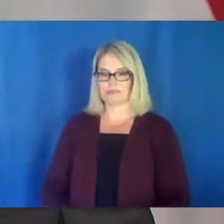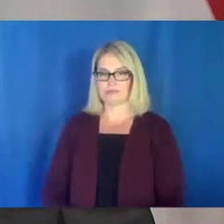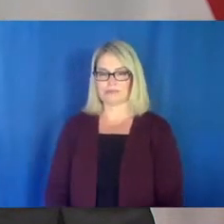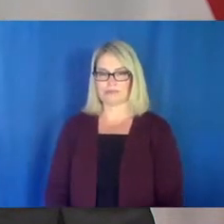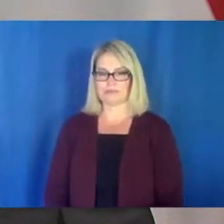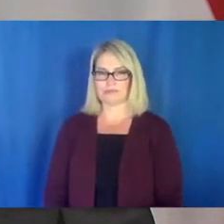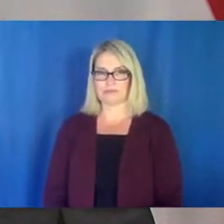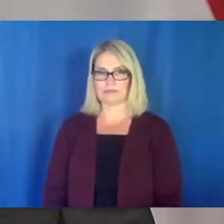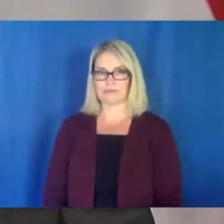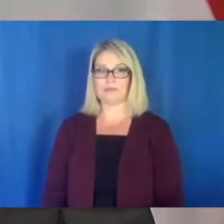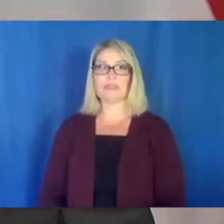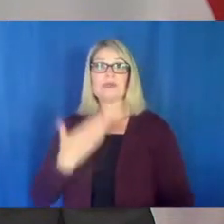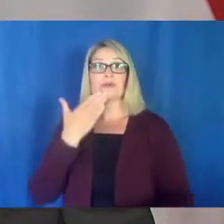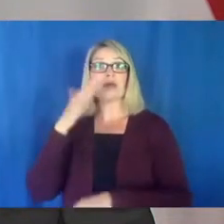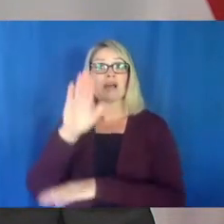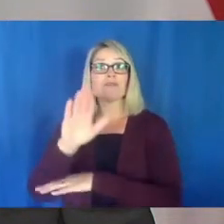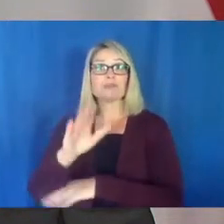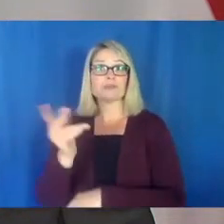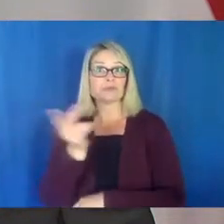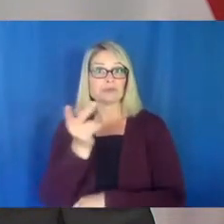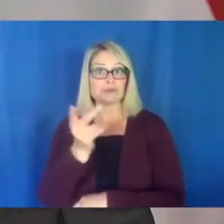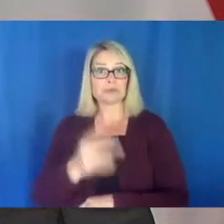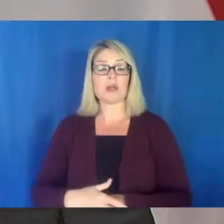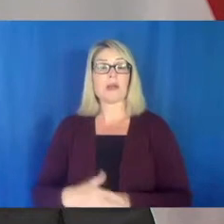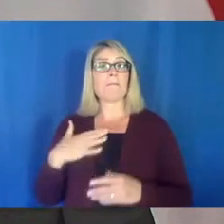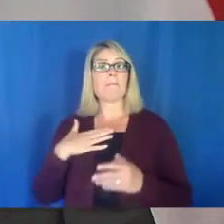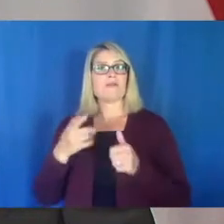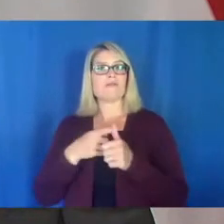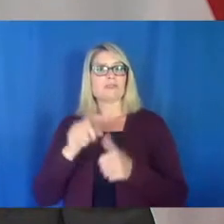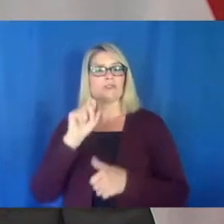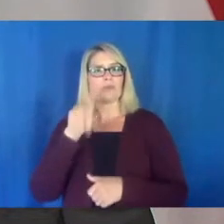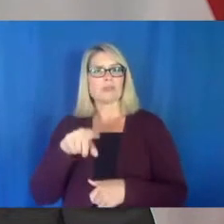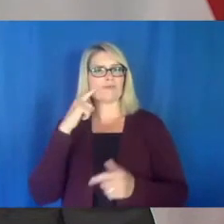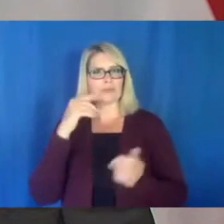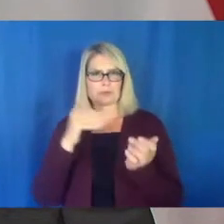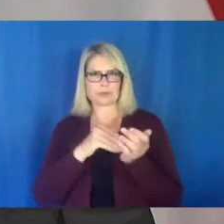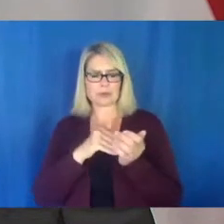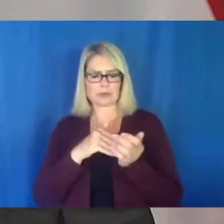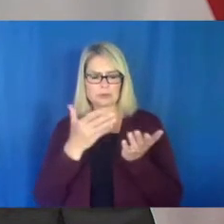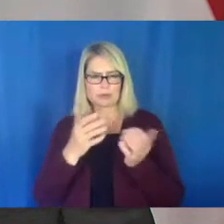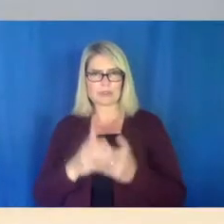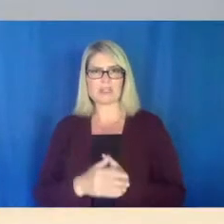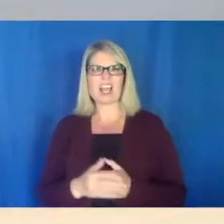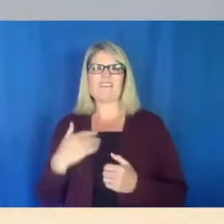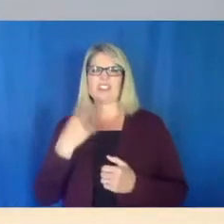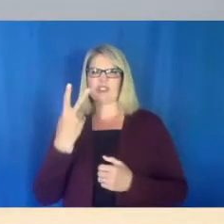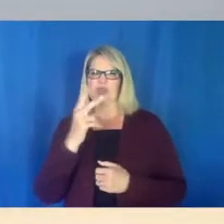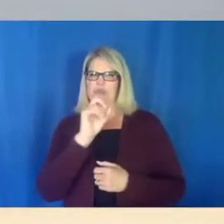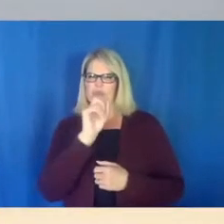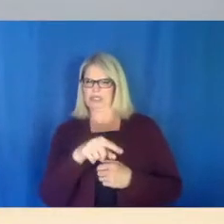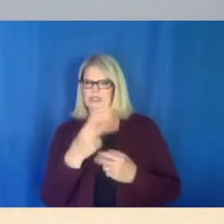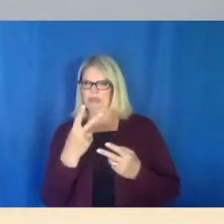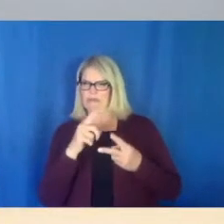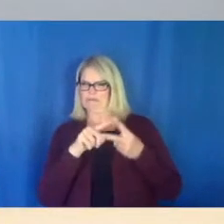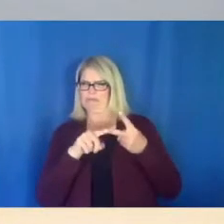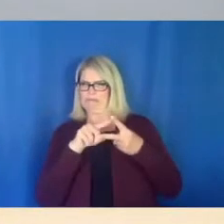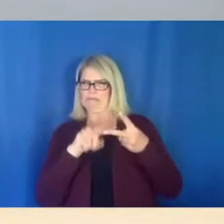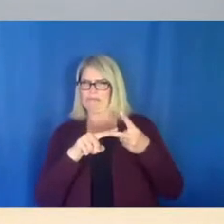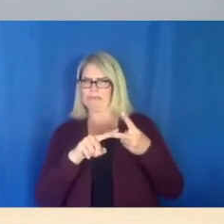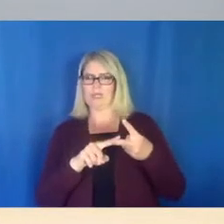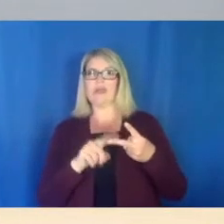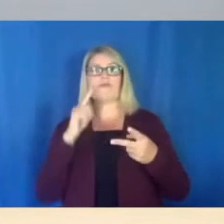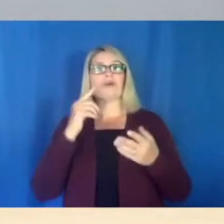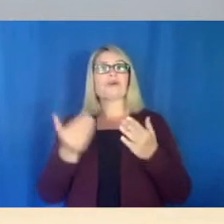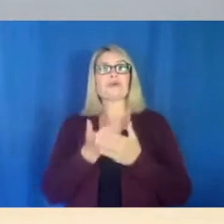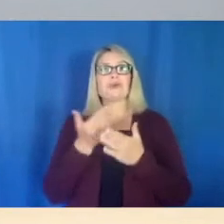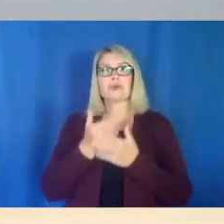Good afternoon to you both. My first question, I guess, is for Dr. Morrison. It's kind of a two-parter on the new date for reopening